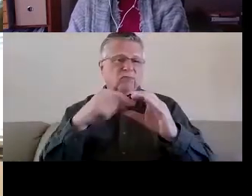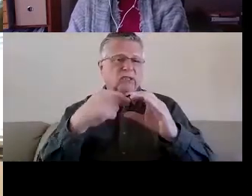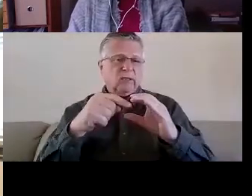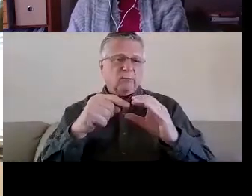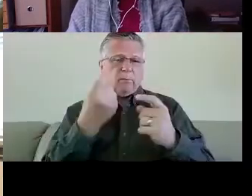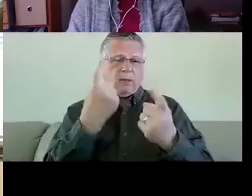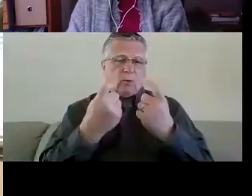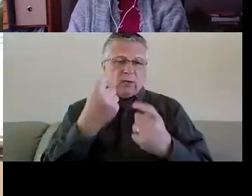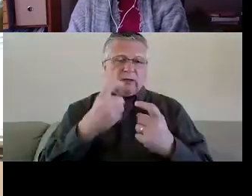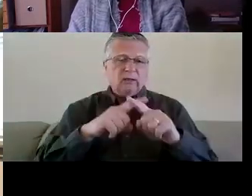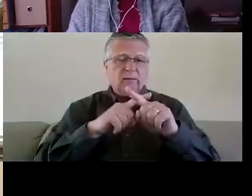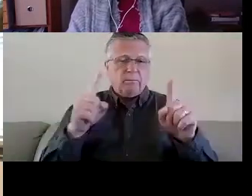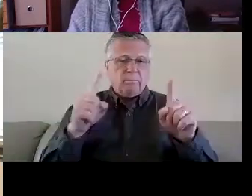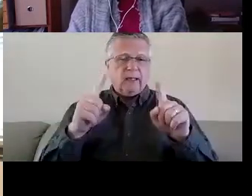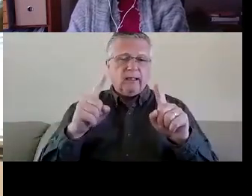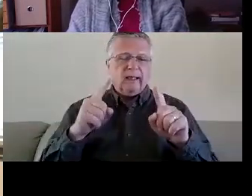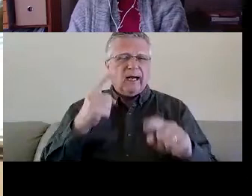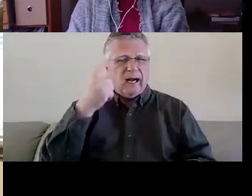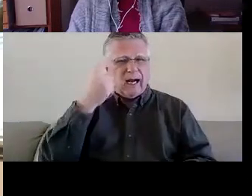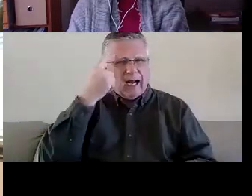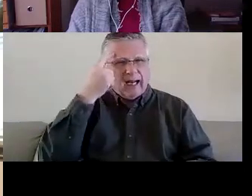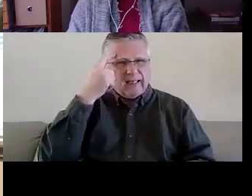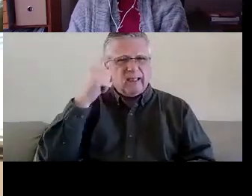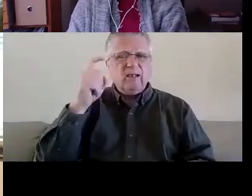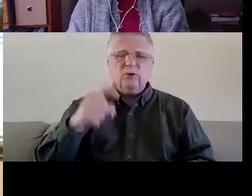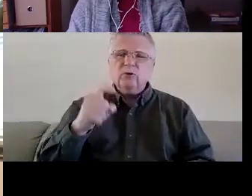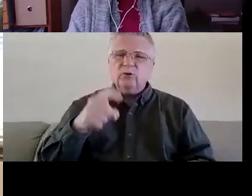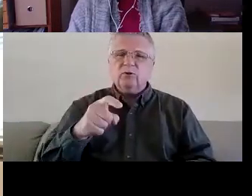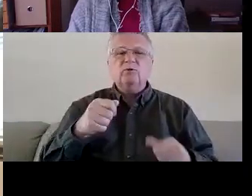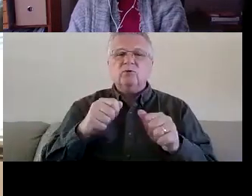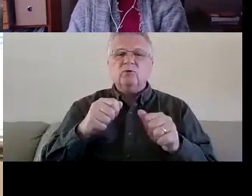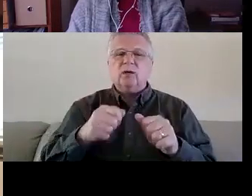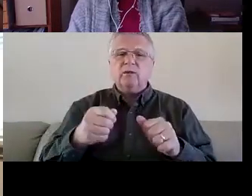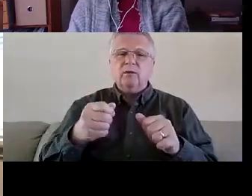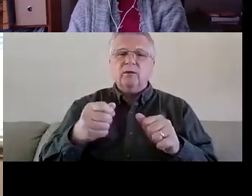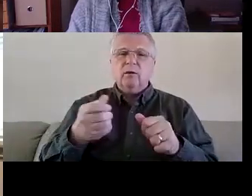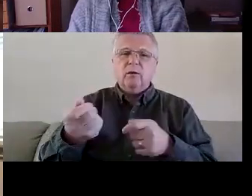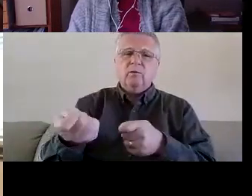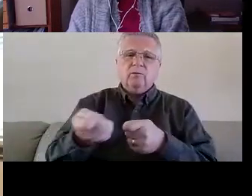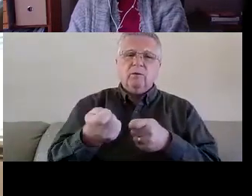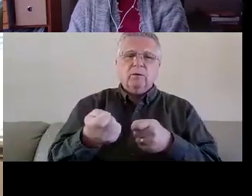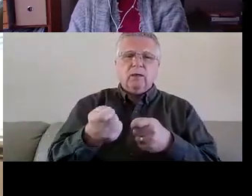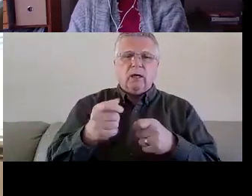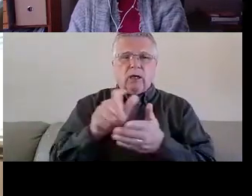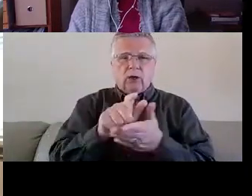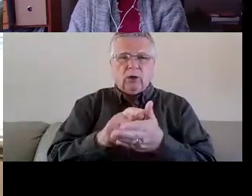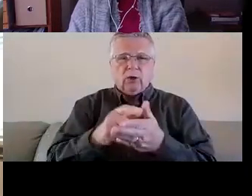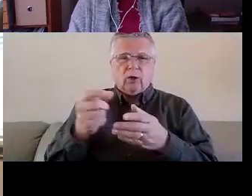but I think we should try to get law in a room ASAP with council